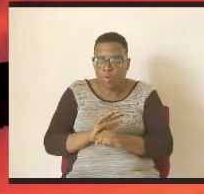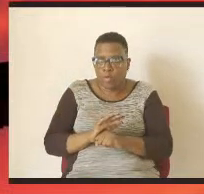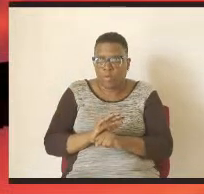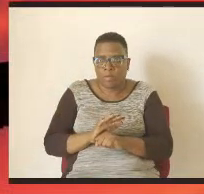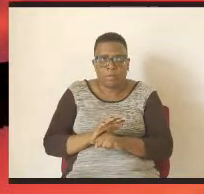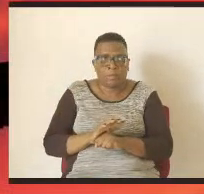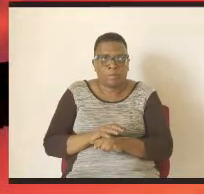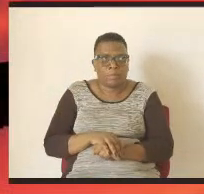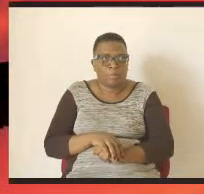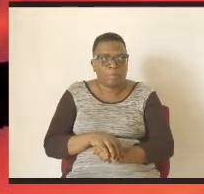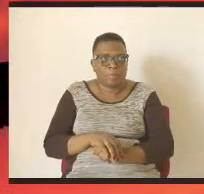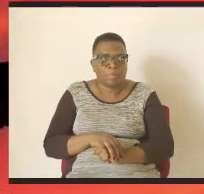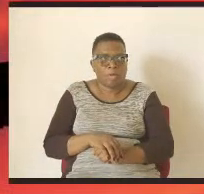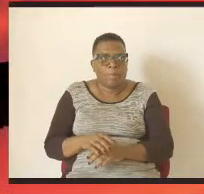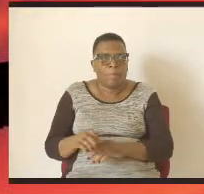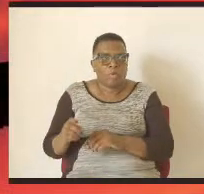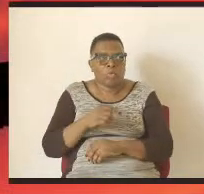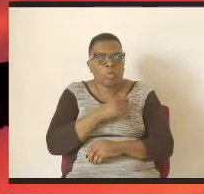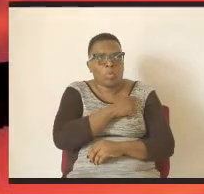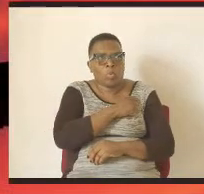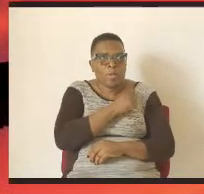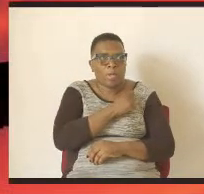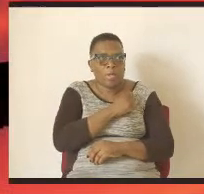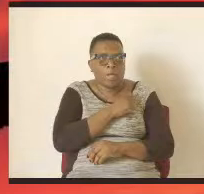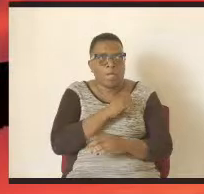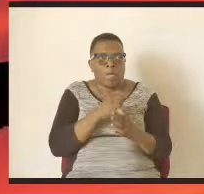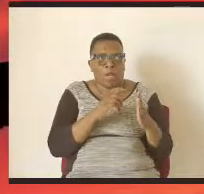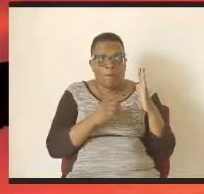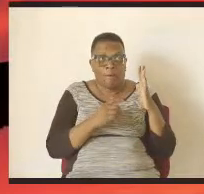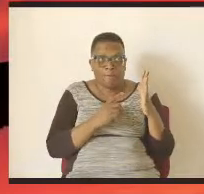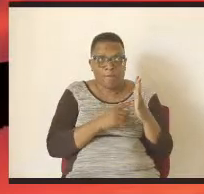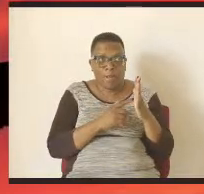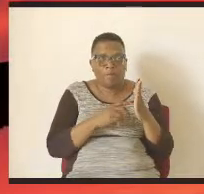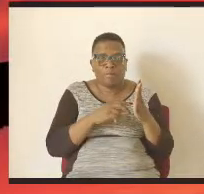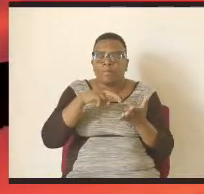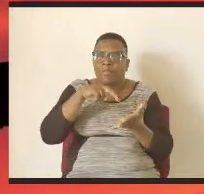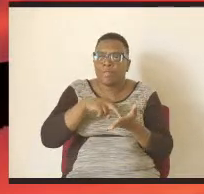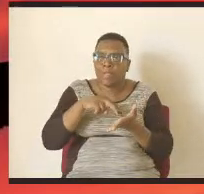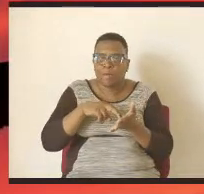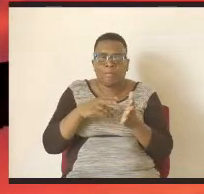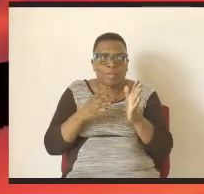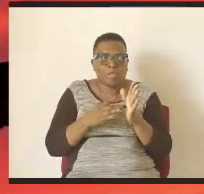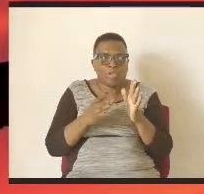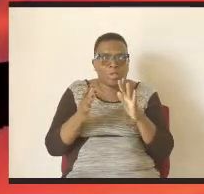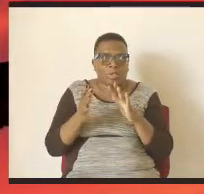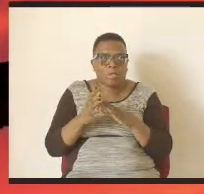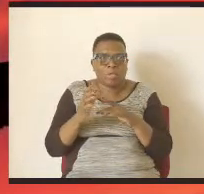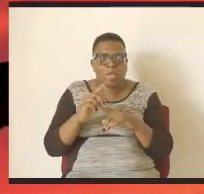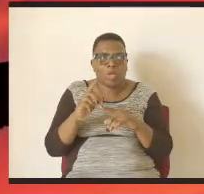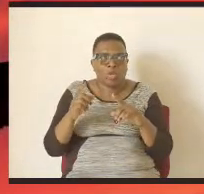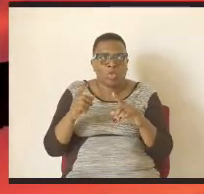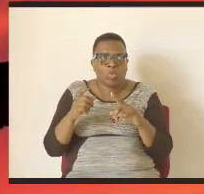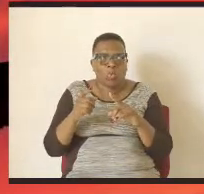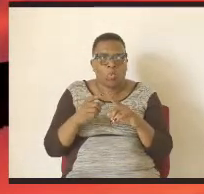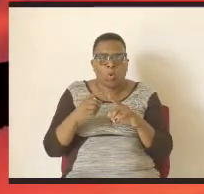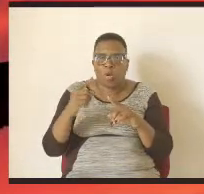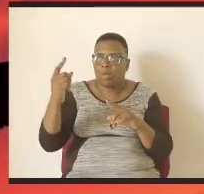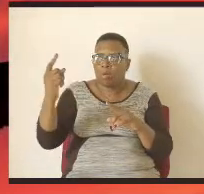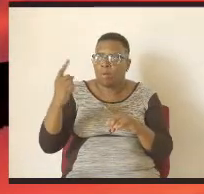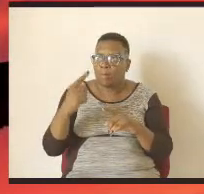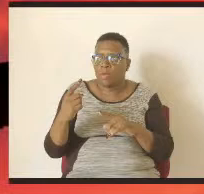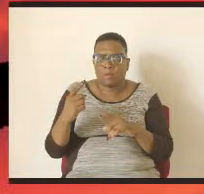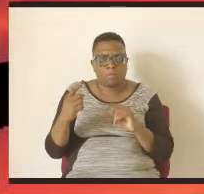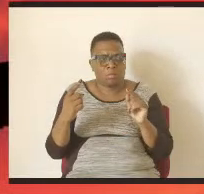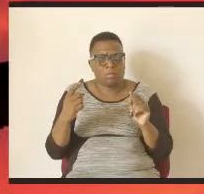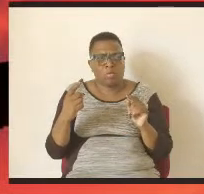we need to do it willingly. Number five, we need to stand up for Jesus when confronted with being associated with